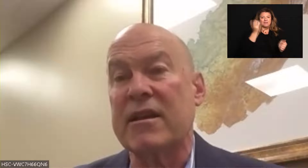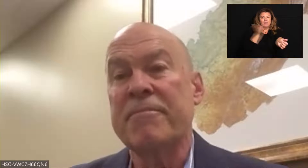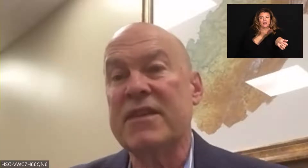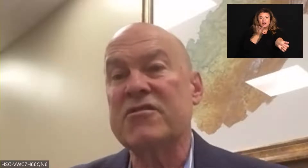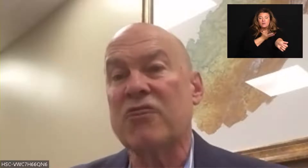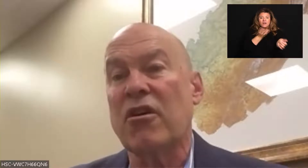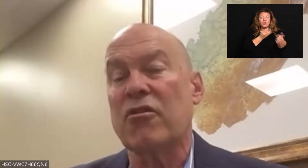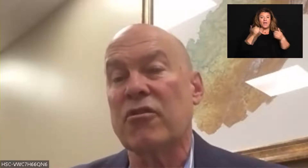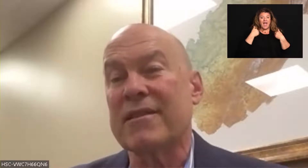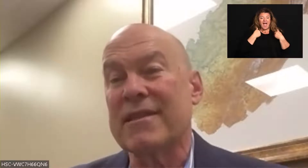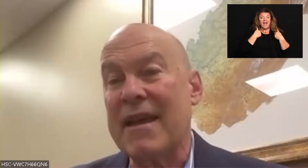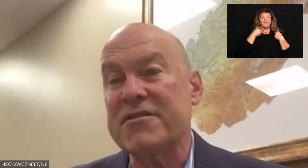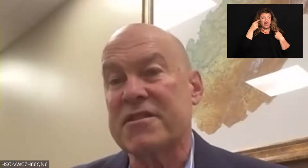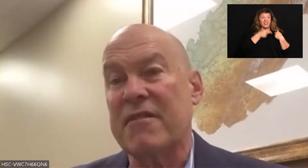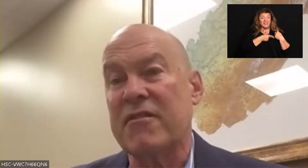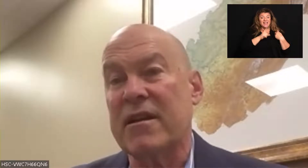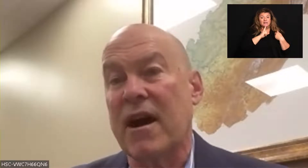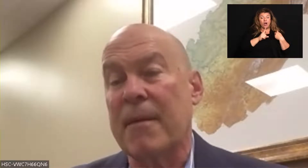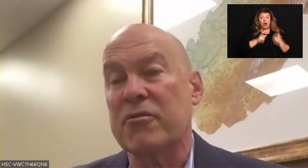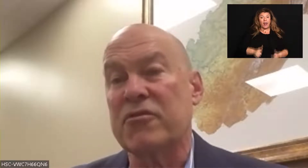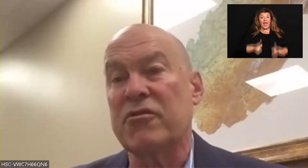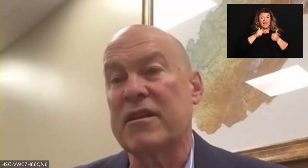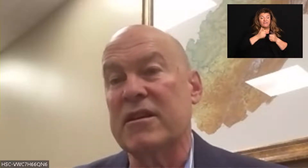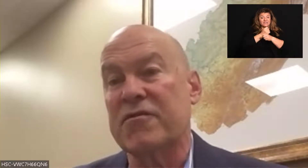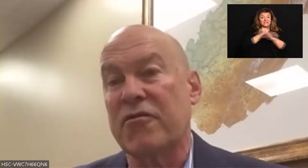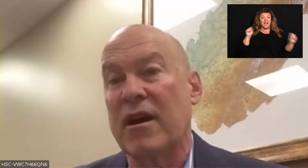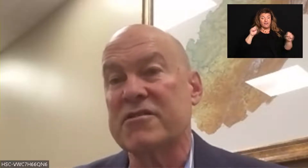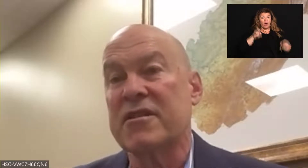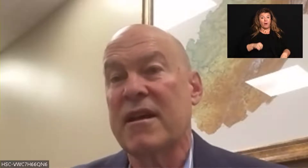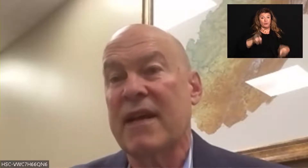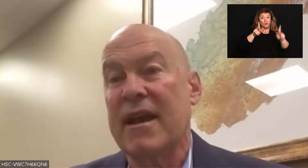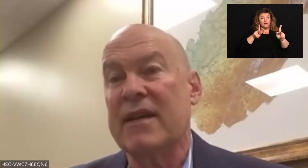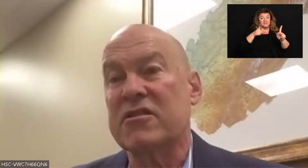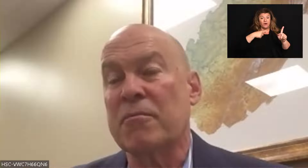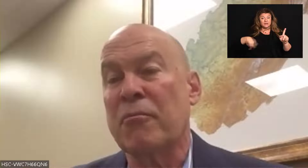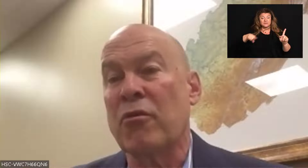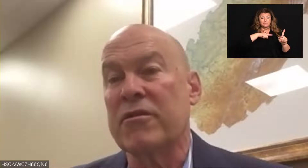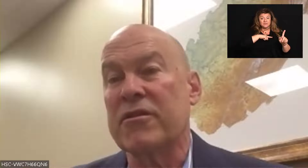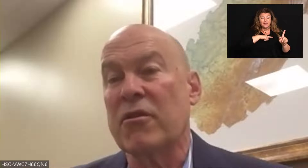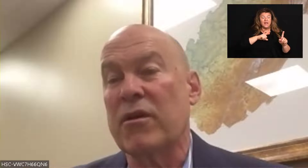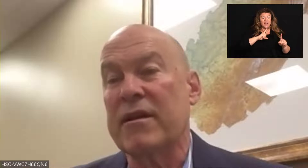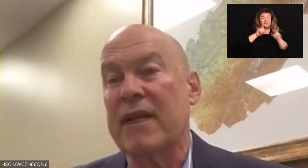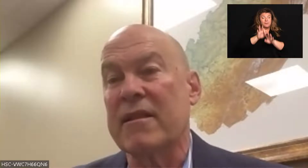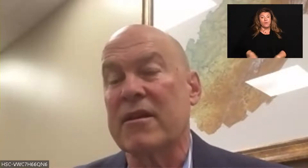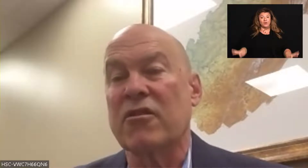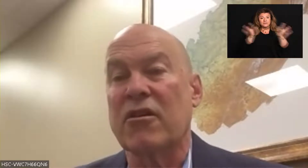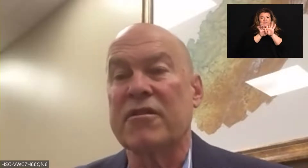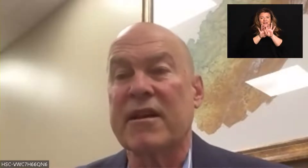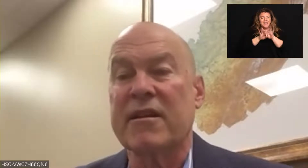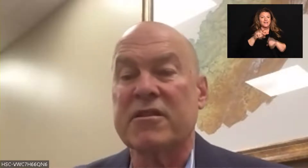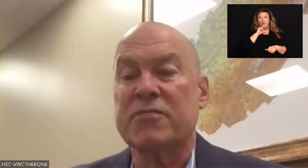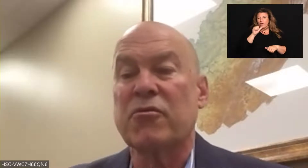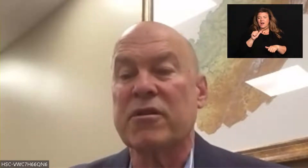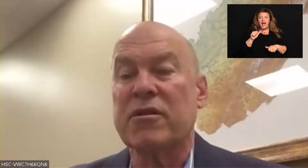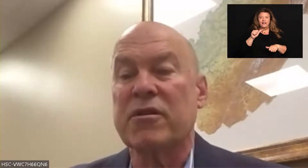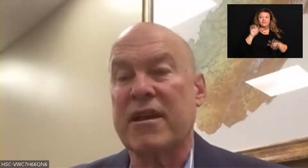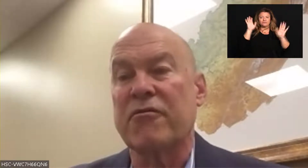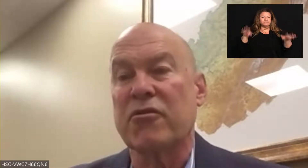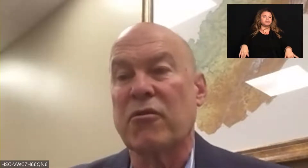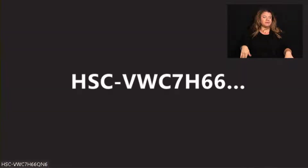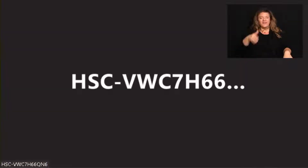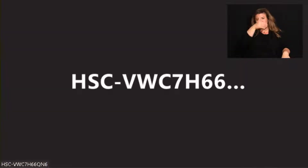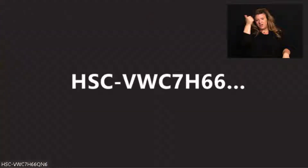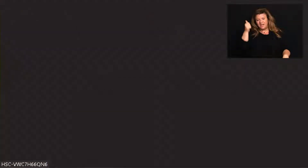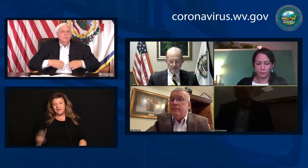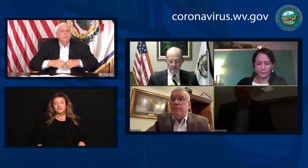antibodies. These all are life-saving opportunities for us, and it's important that we not let our guard down at this point. So thank you for